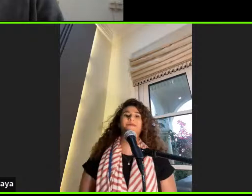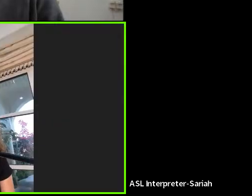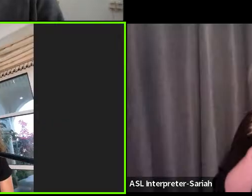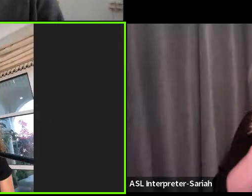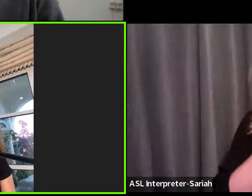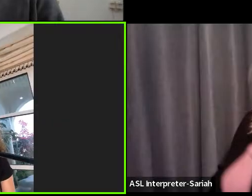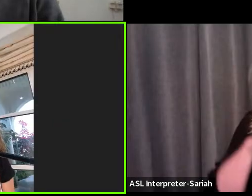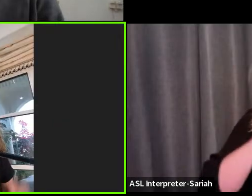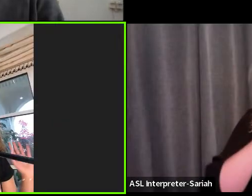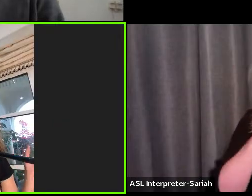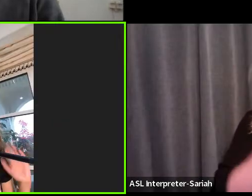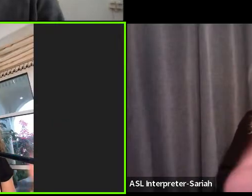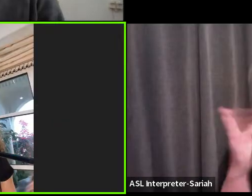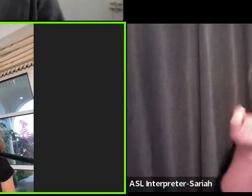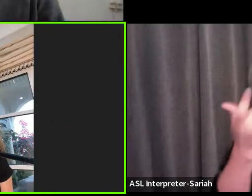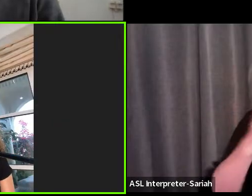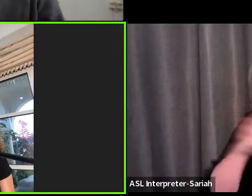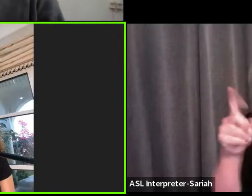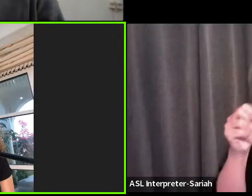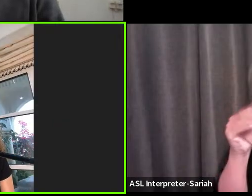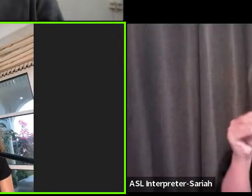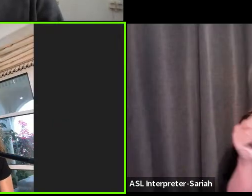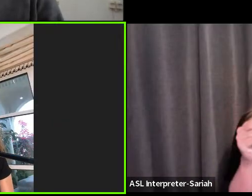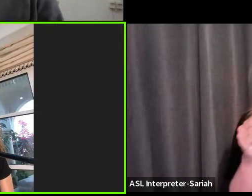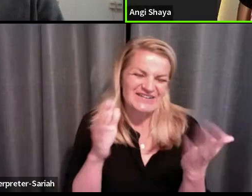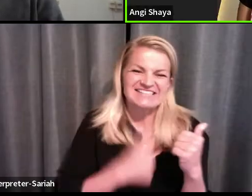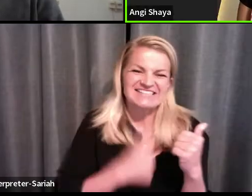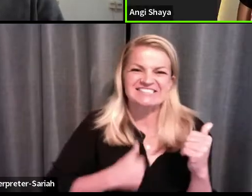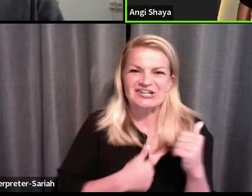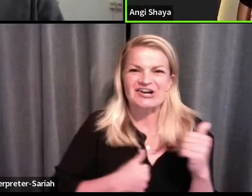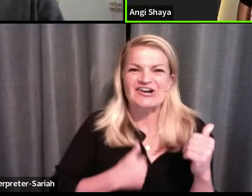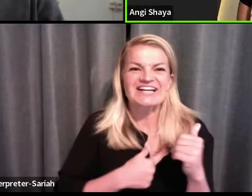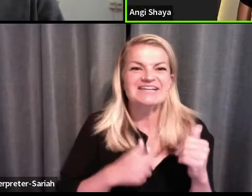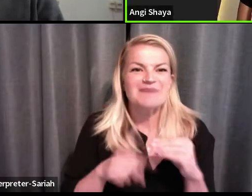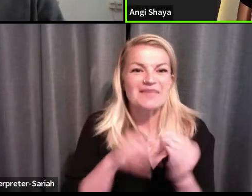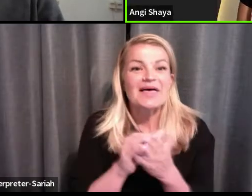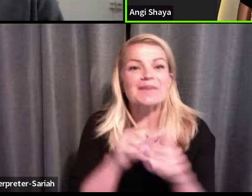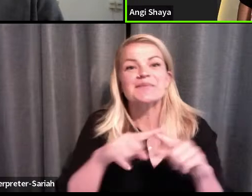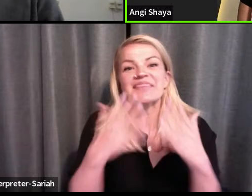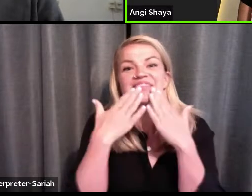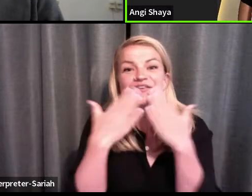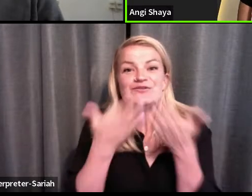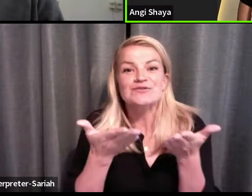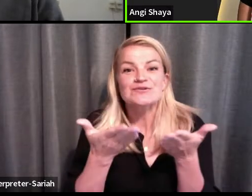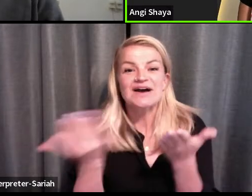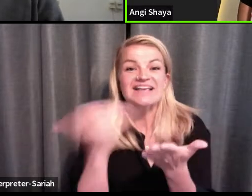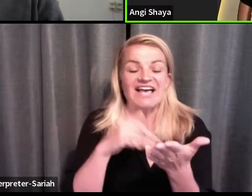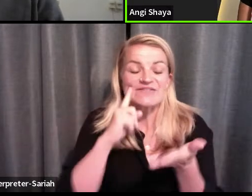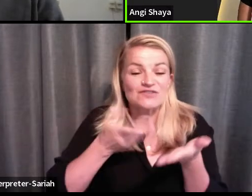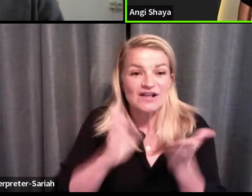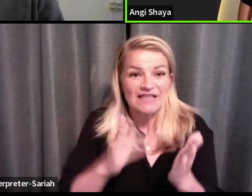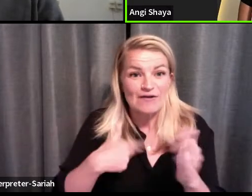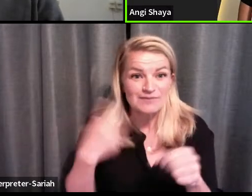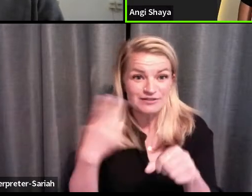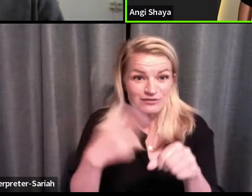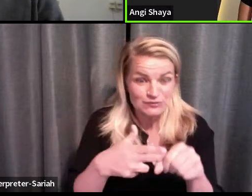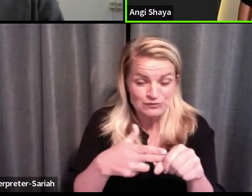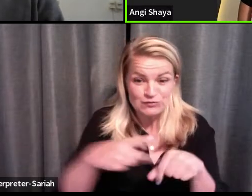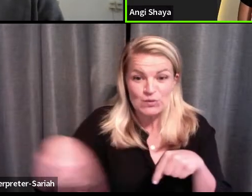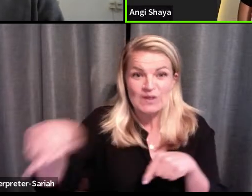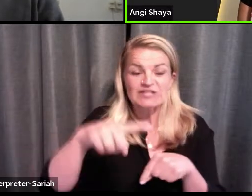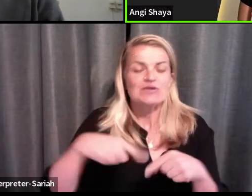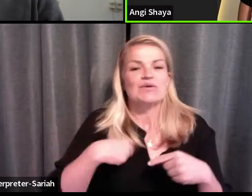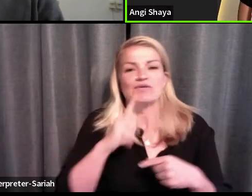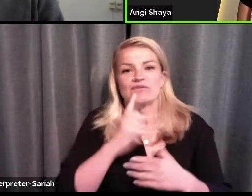Time frames are just different between Dubai and other countries. Thank you again for having me. It's a privilege to